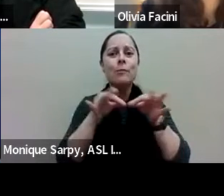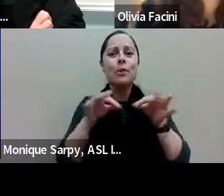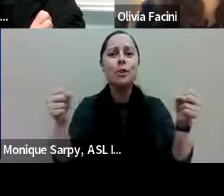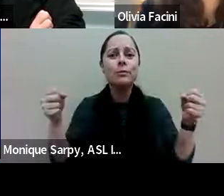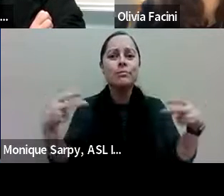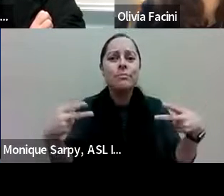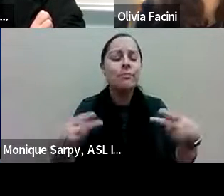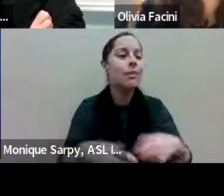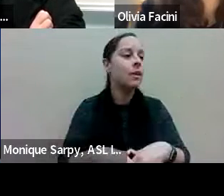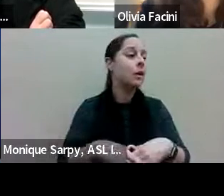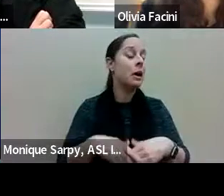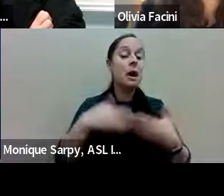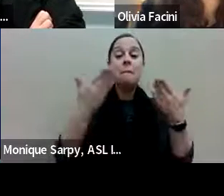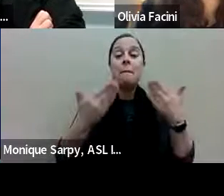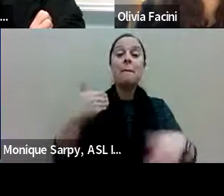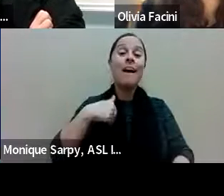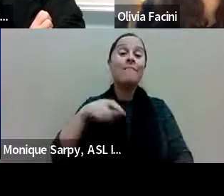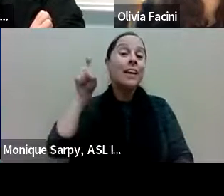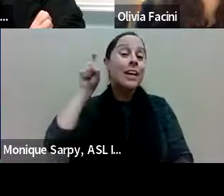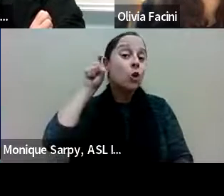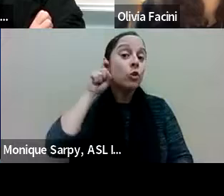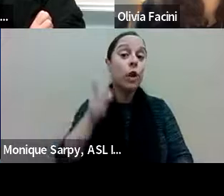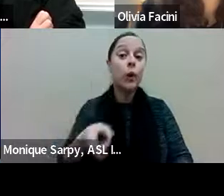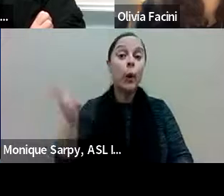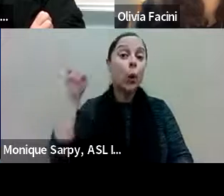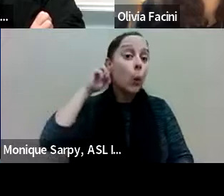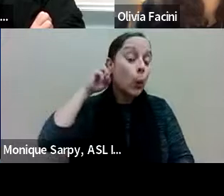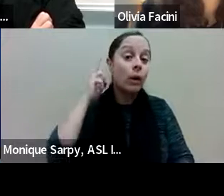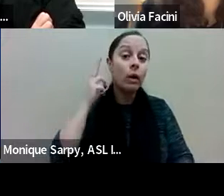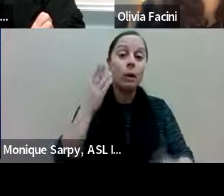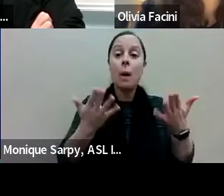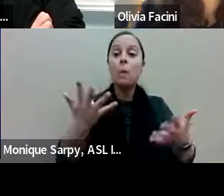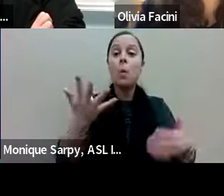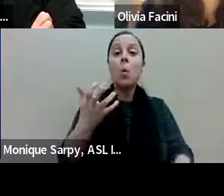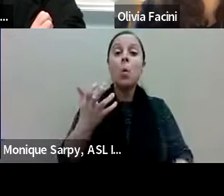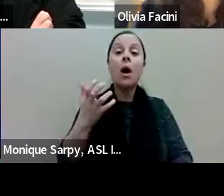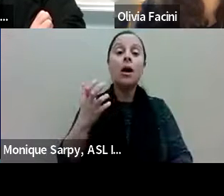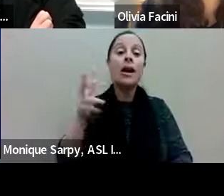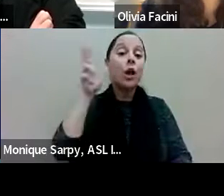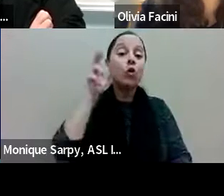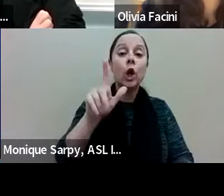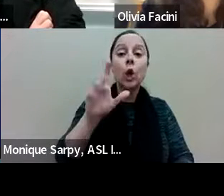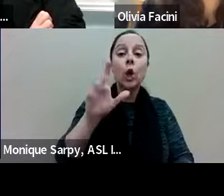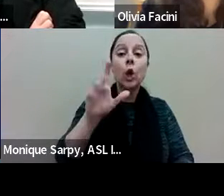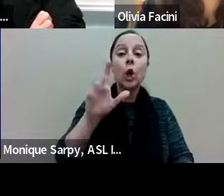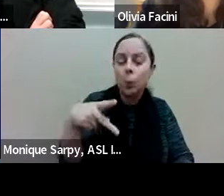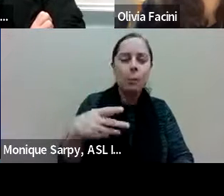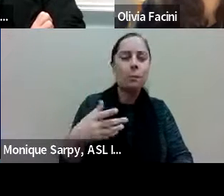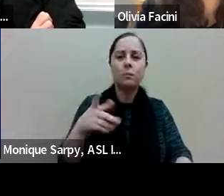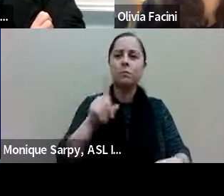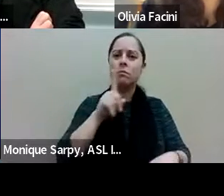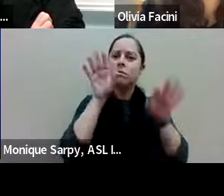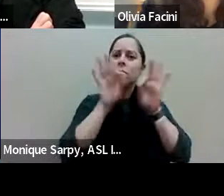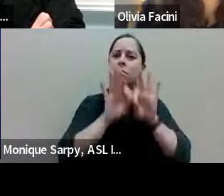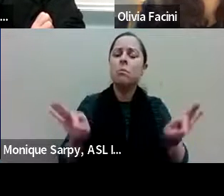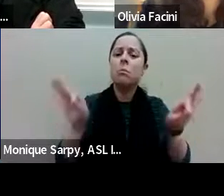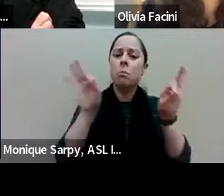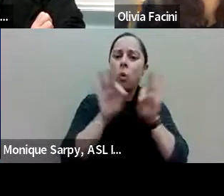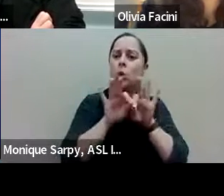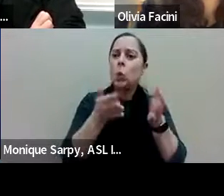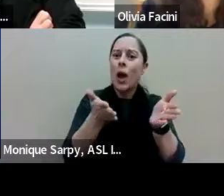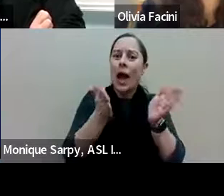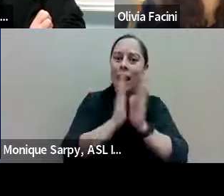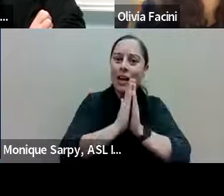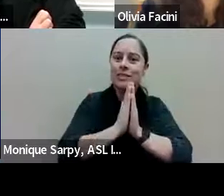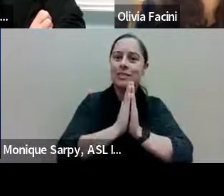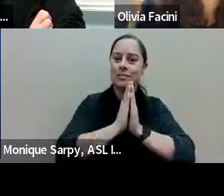have hearing aids or cochlear implants and they want a hearing loop. it's really important to ask the patrons,